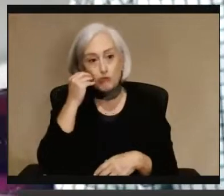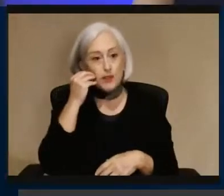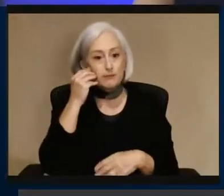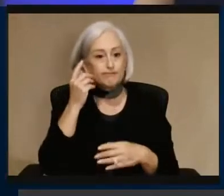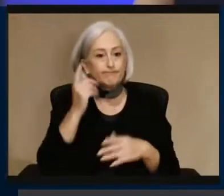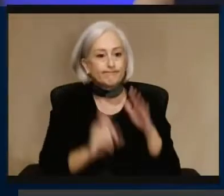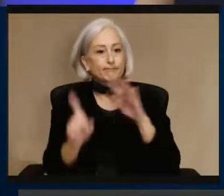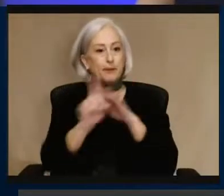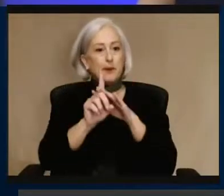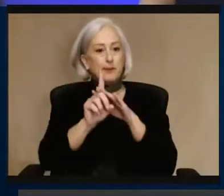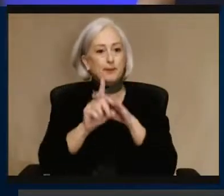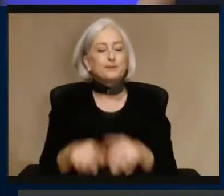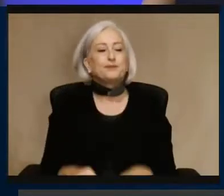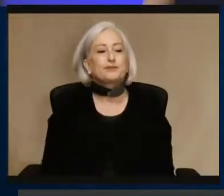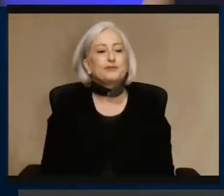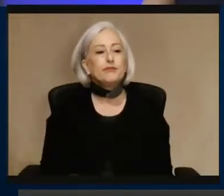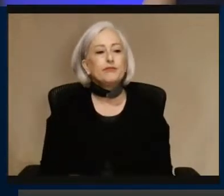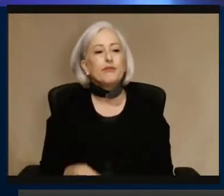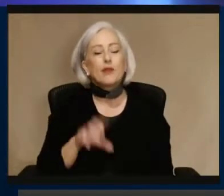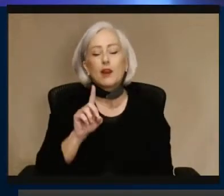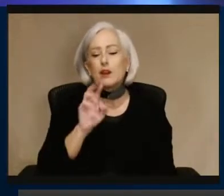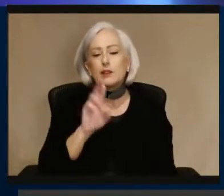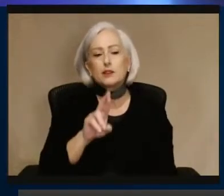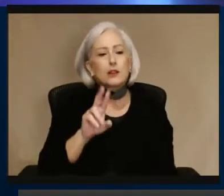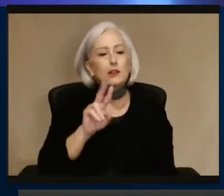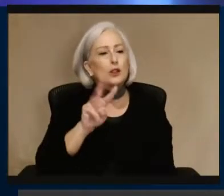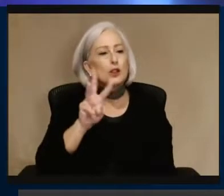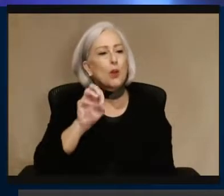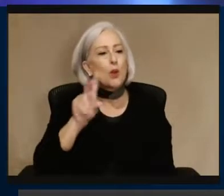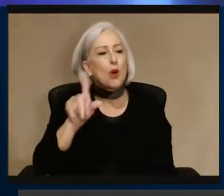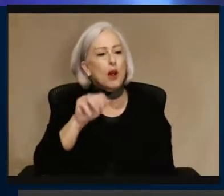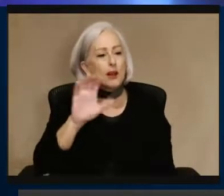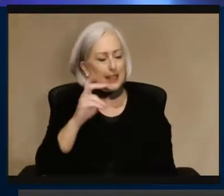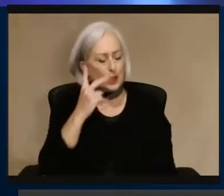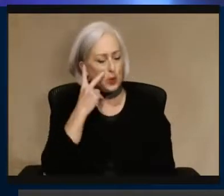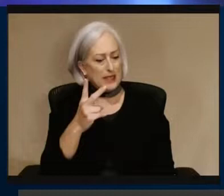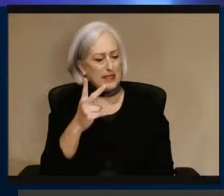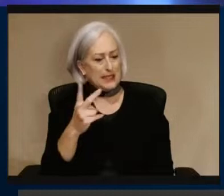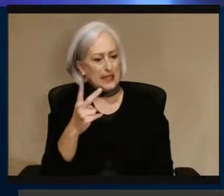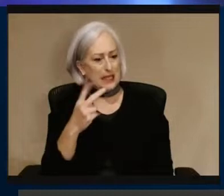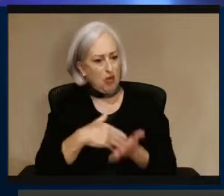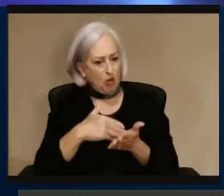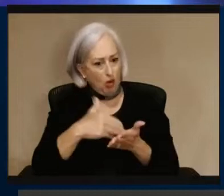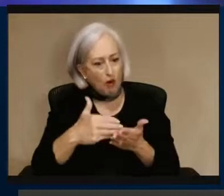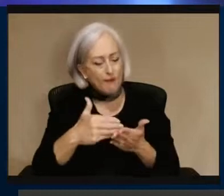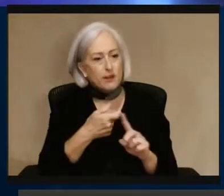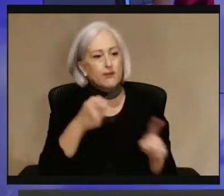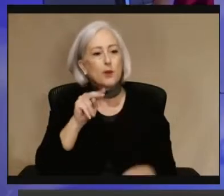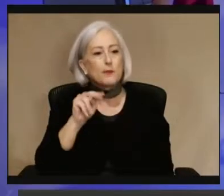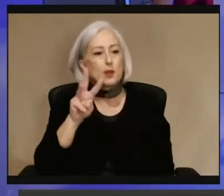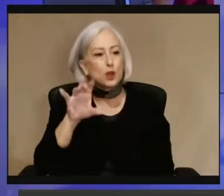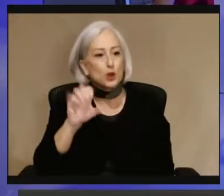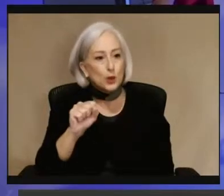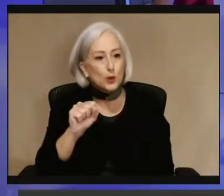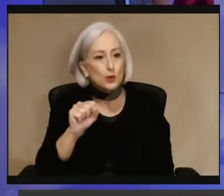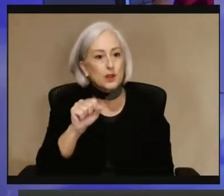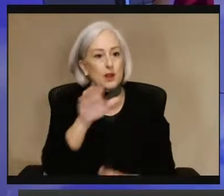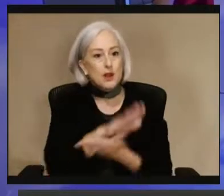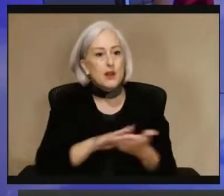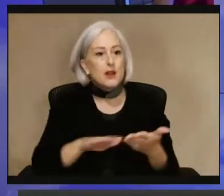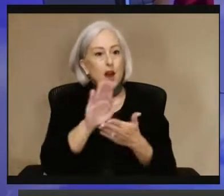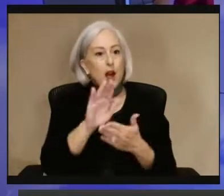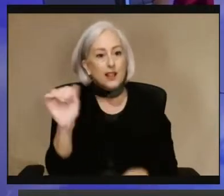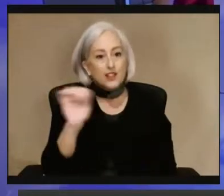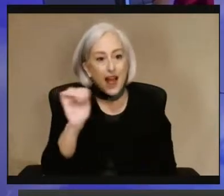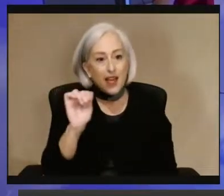Dr. Nawal, this is something we've been seeing in the news quite a bit lately. college athletes, young kids in their early